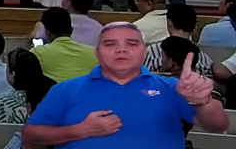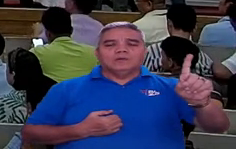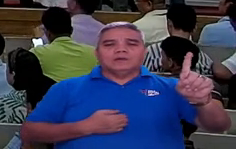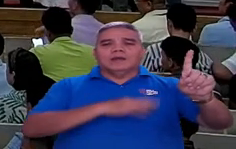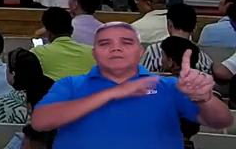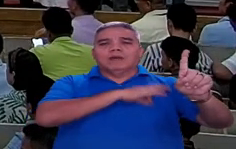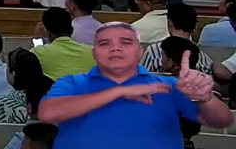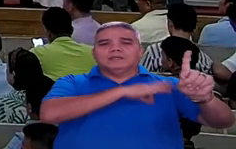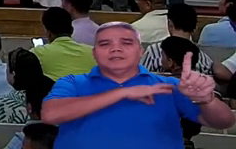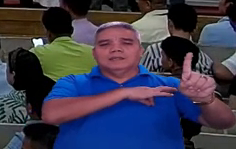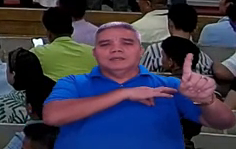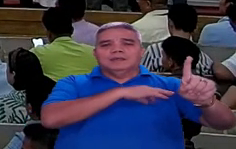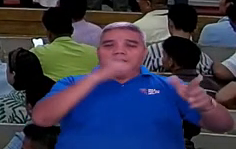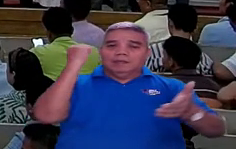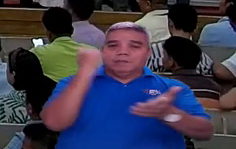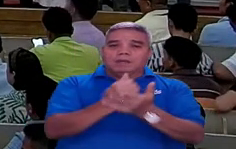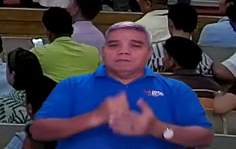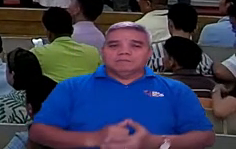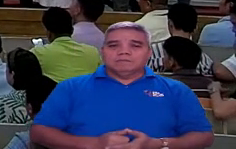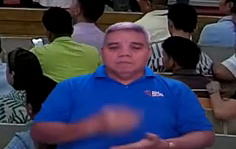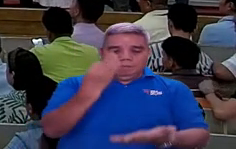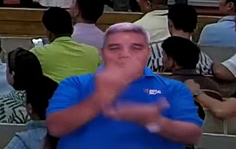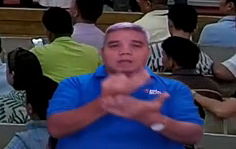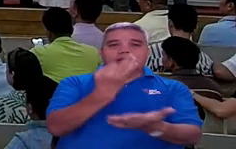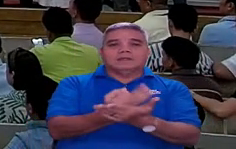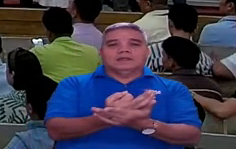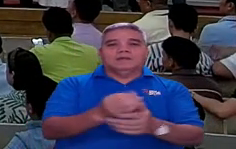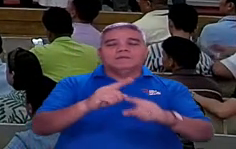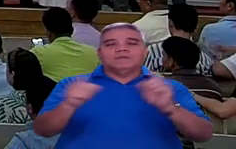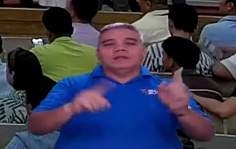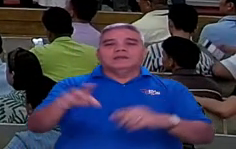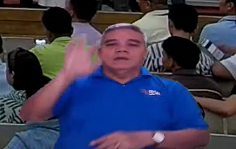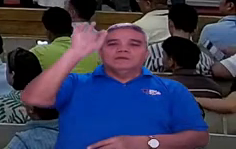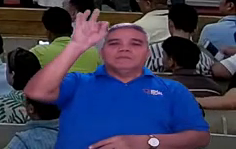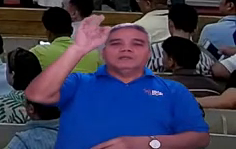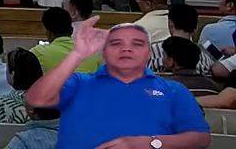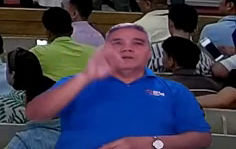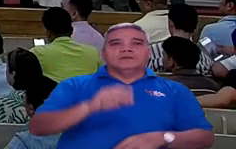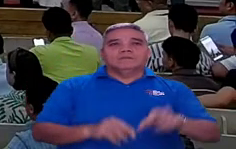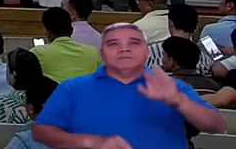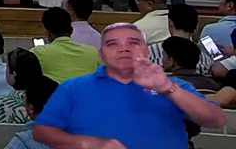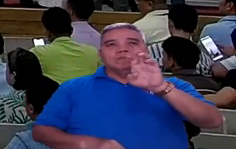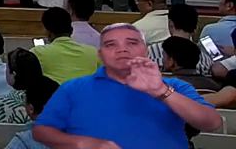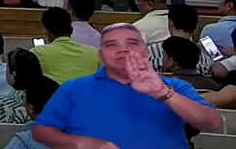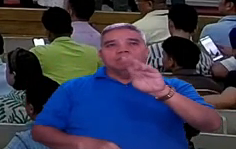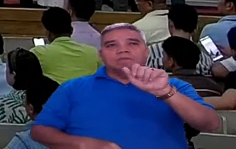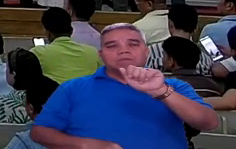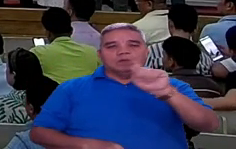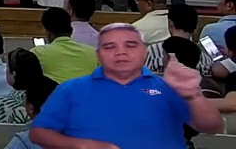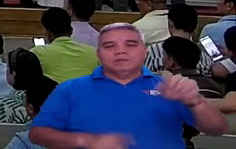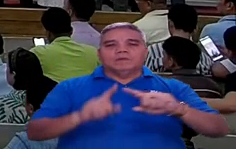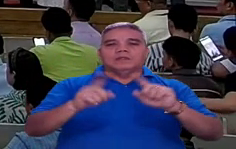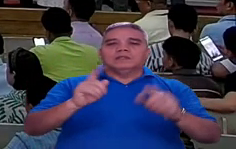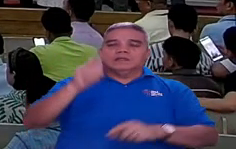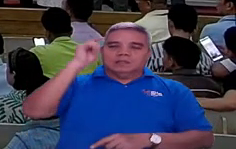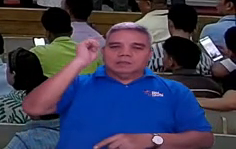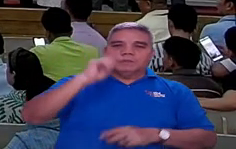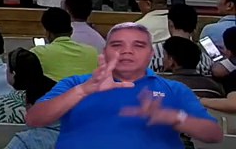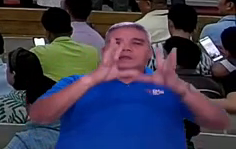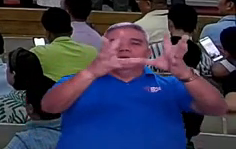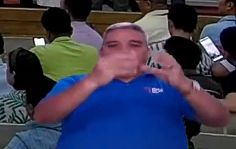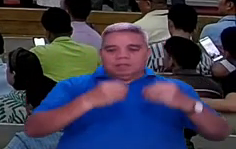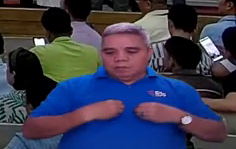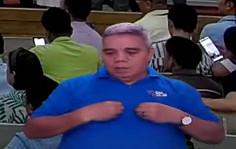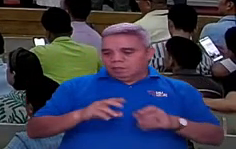ang budget. Amen. Pasalamat, Pastor Ribaton told this morning with testimony dawat